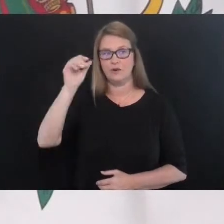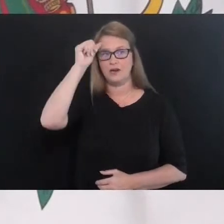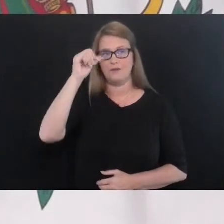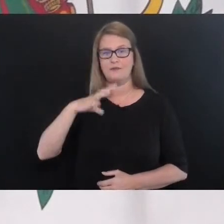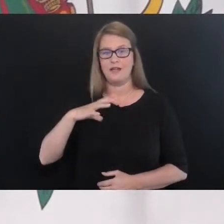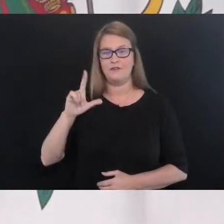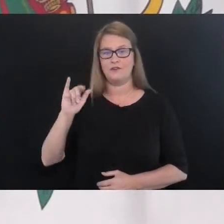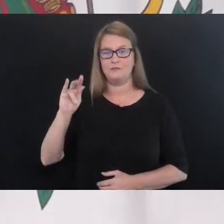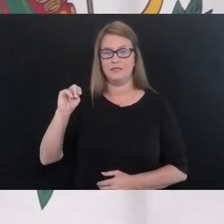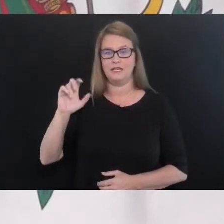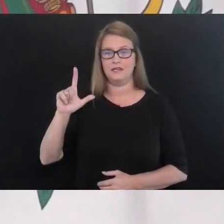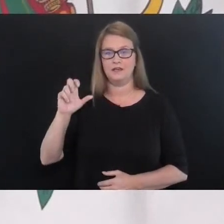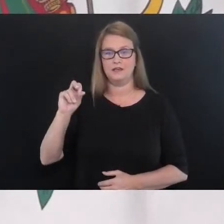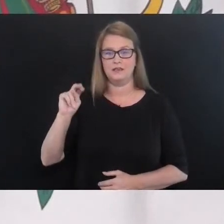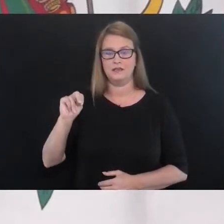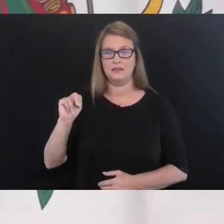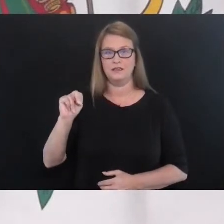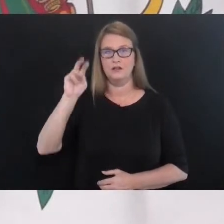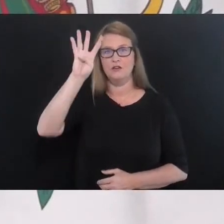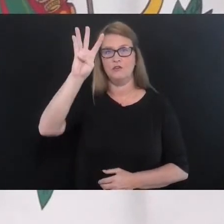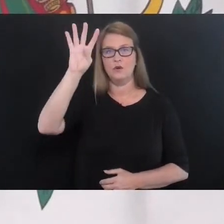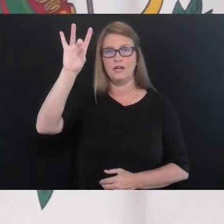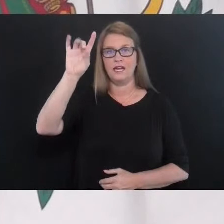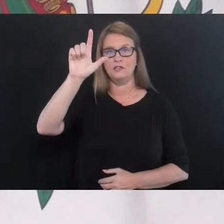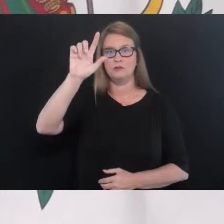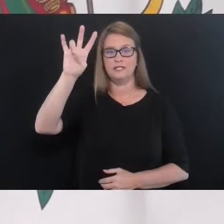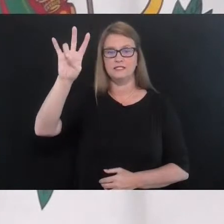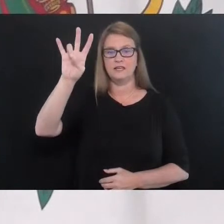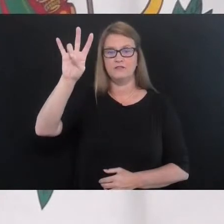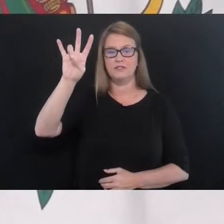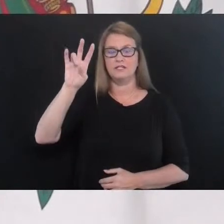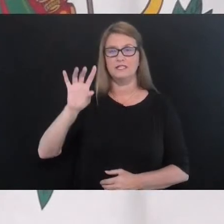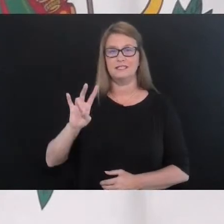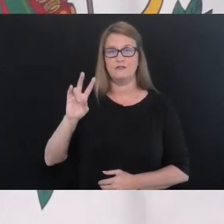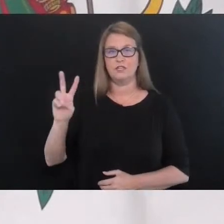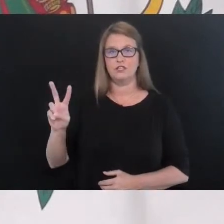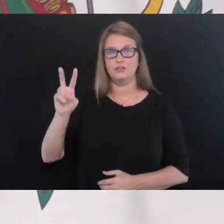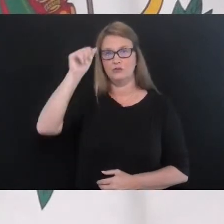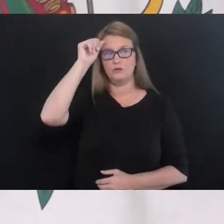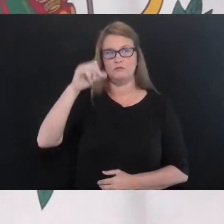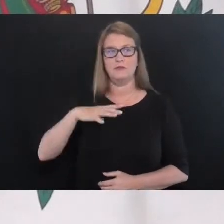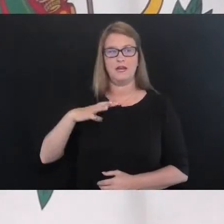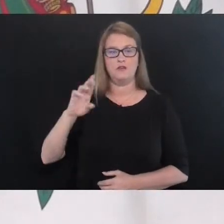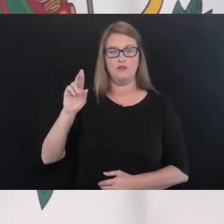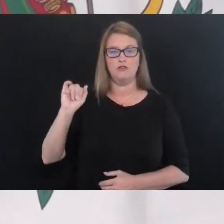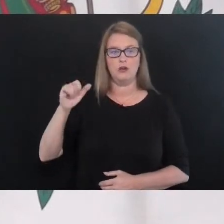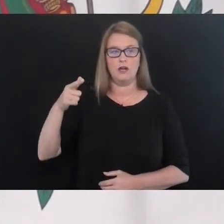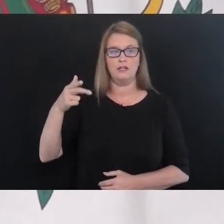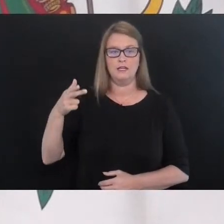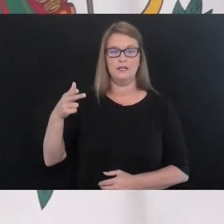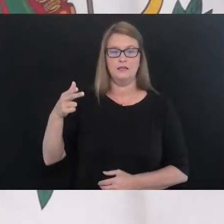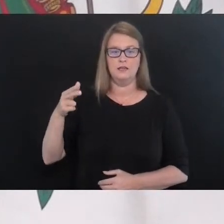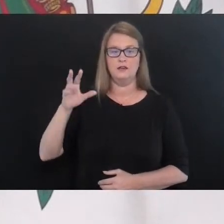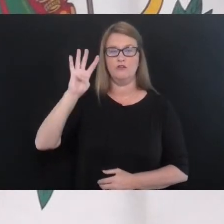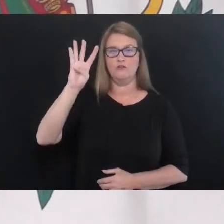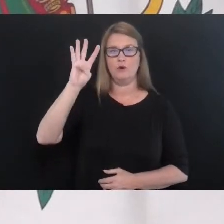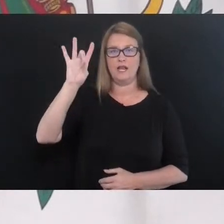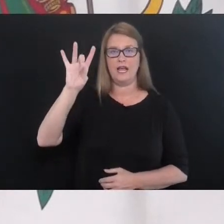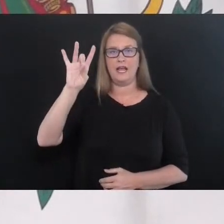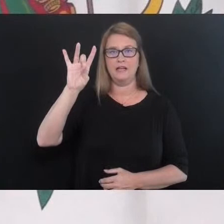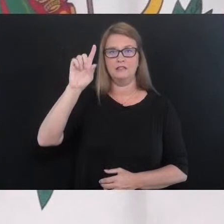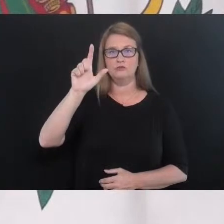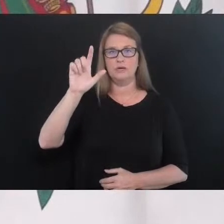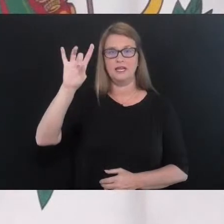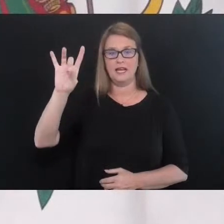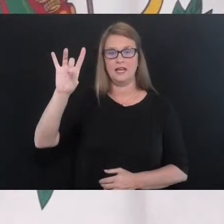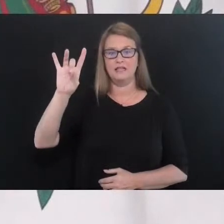from Lincoln County. The 4,827th death, a 72-year-old male from Raleigh County. The